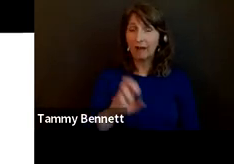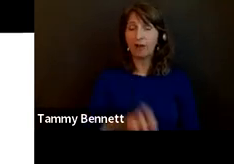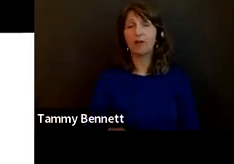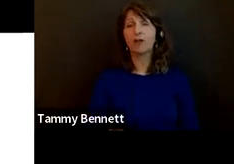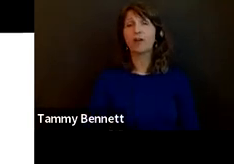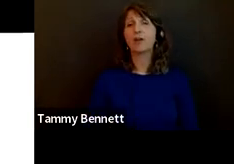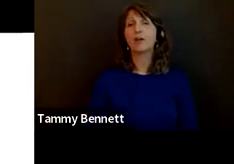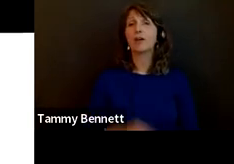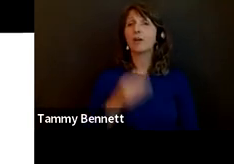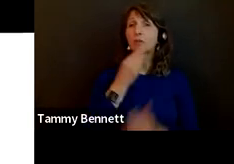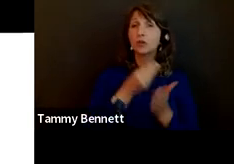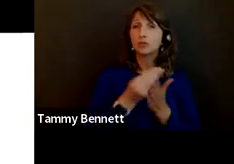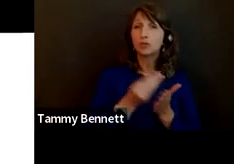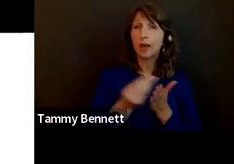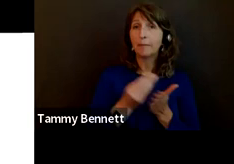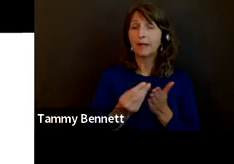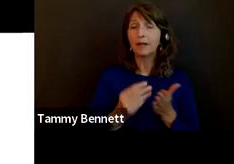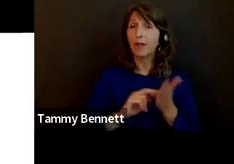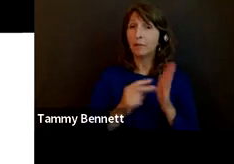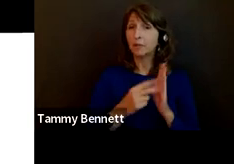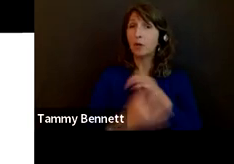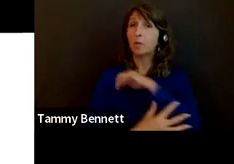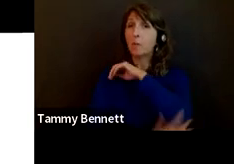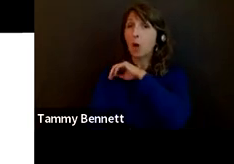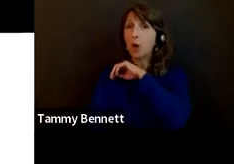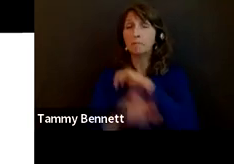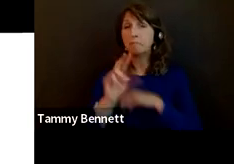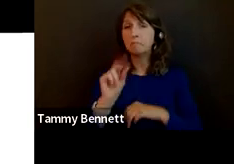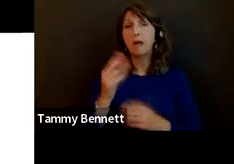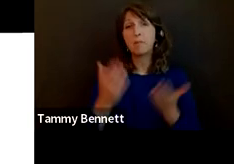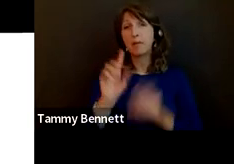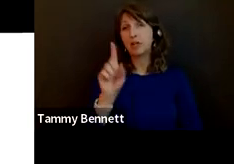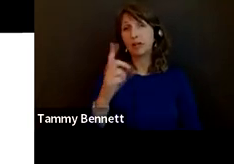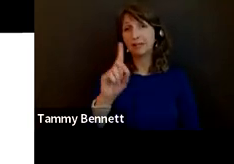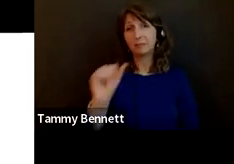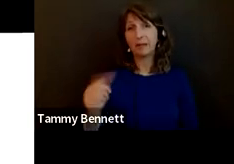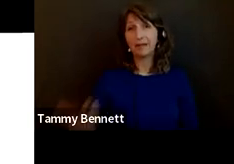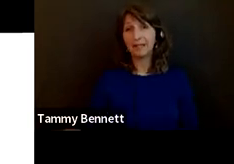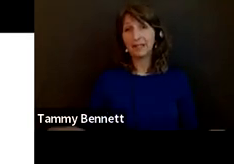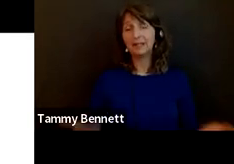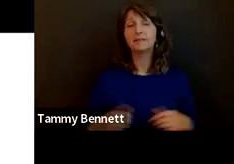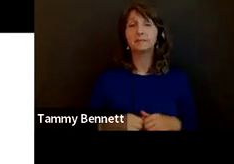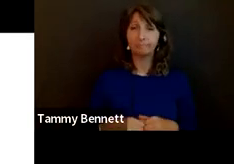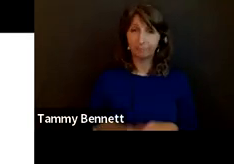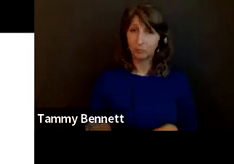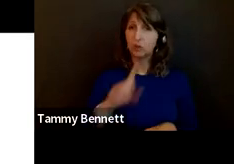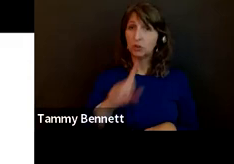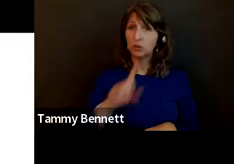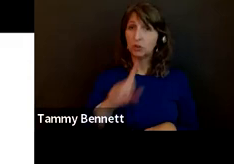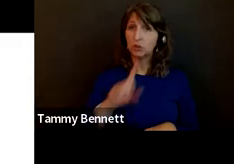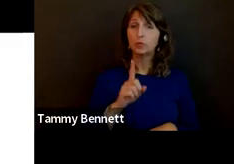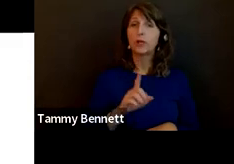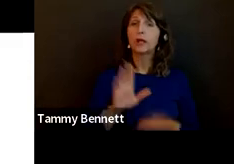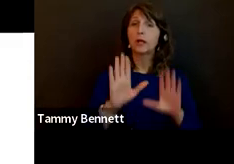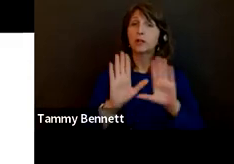the family. That is very true, and that can happen. And it's also, there's a correlation between having families with disabled parents and